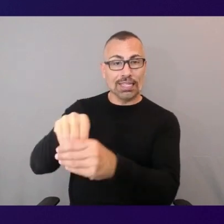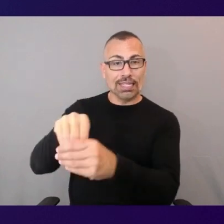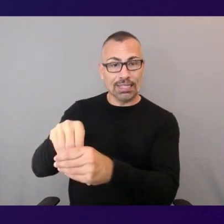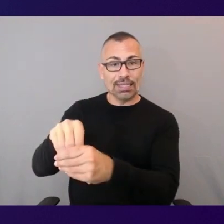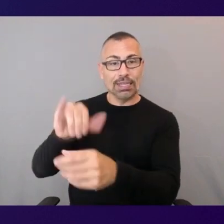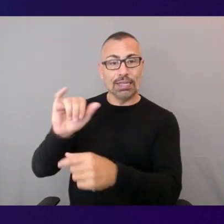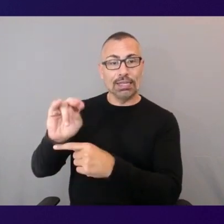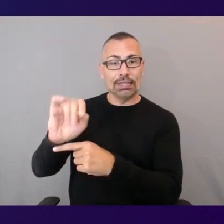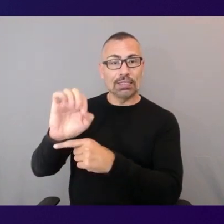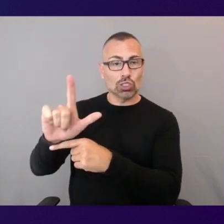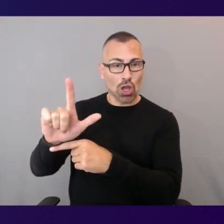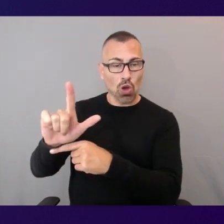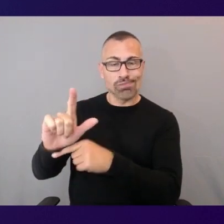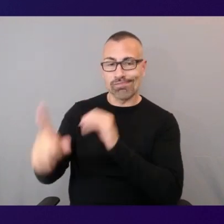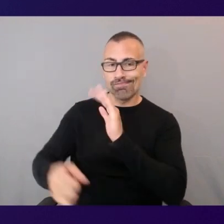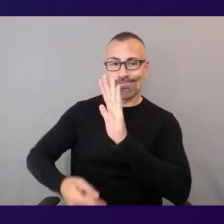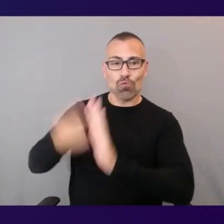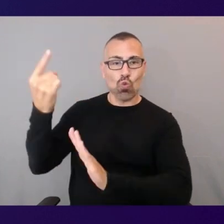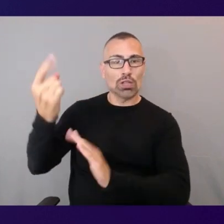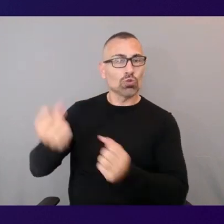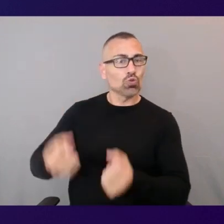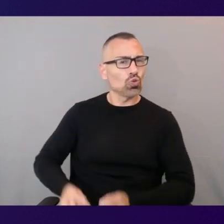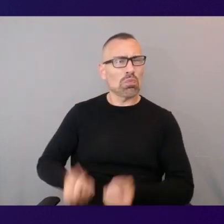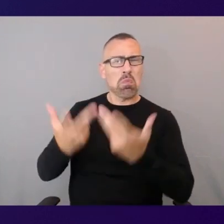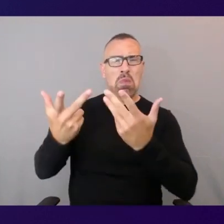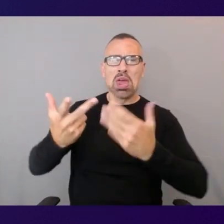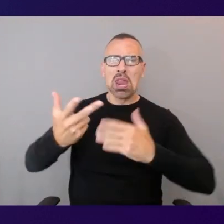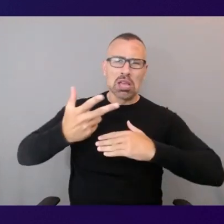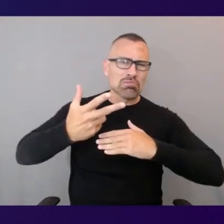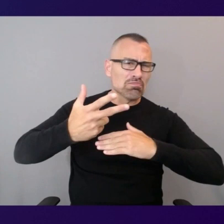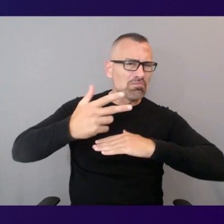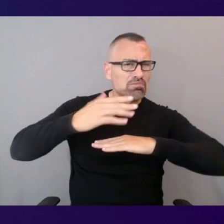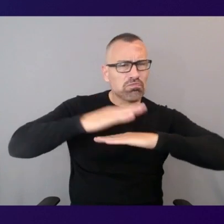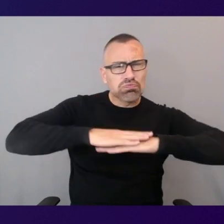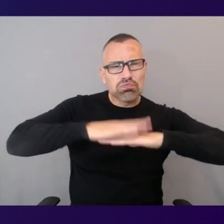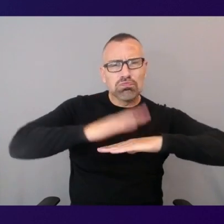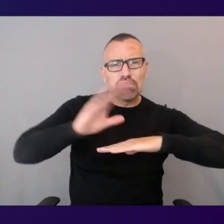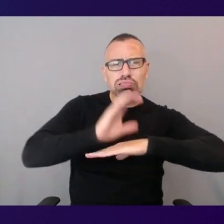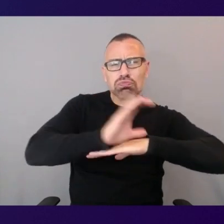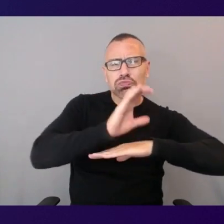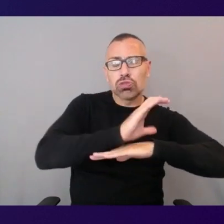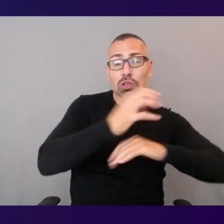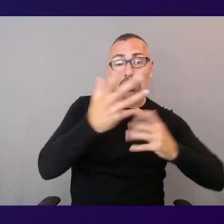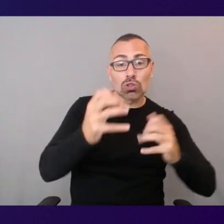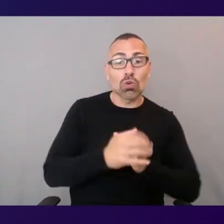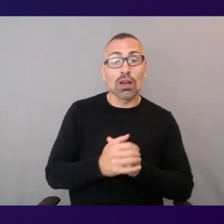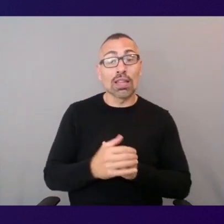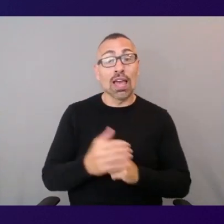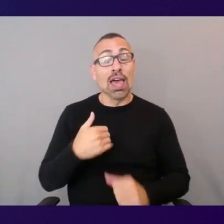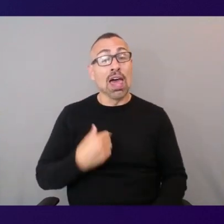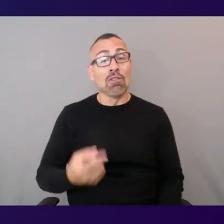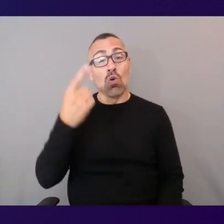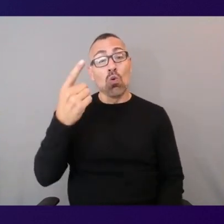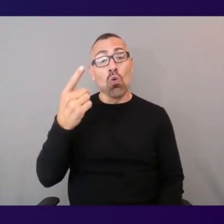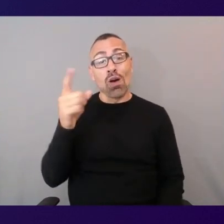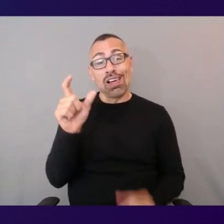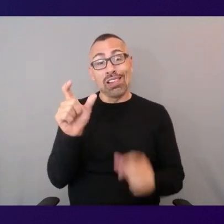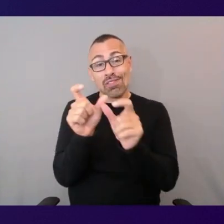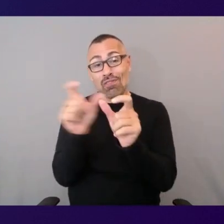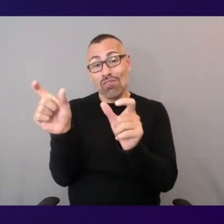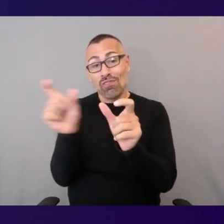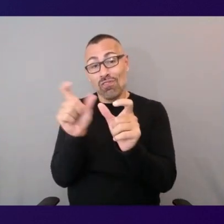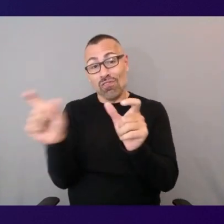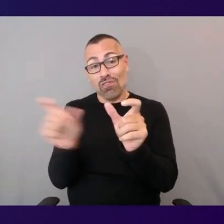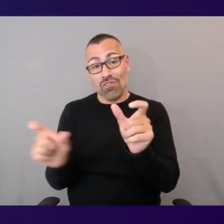as you want, right? Yeah. Having with AppStream 2.0 a single fleet that provides all these applications, but with